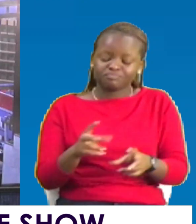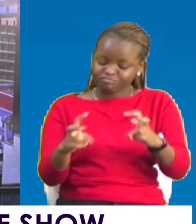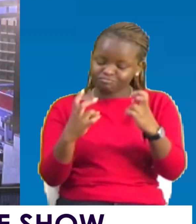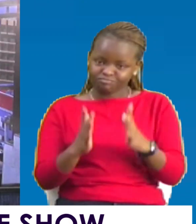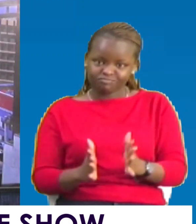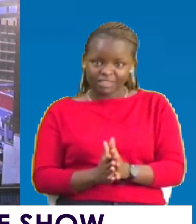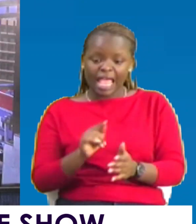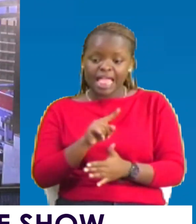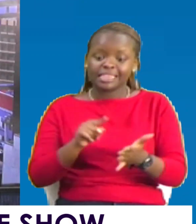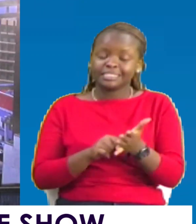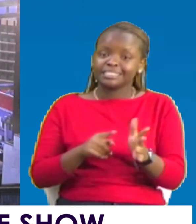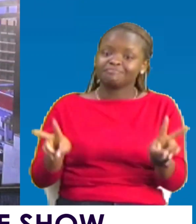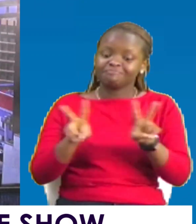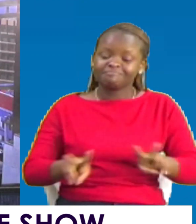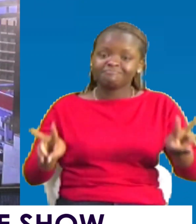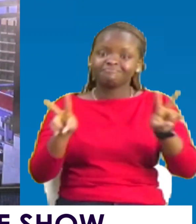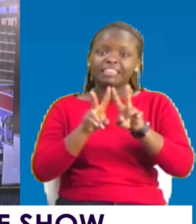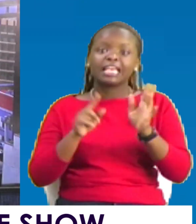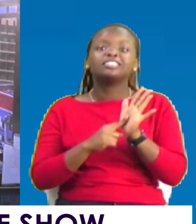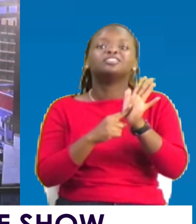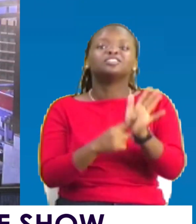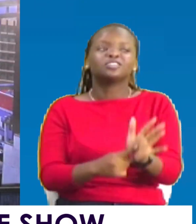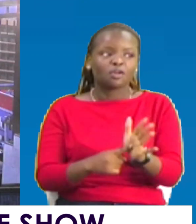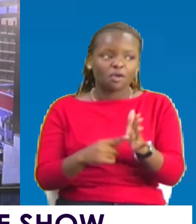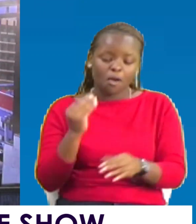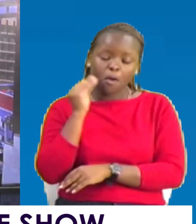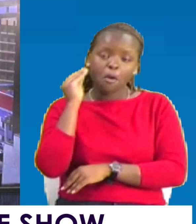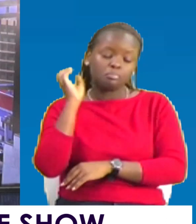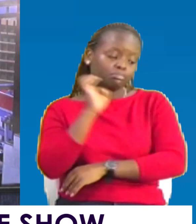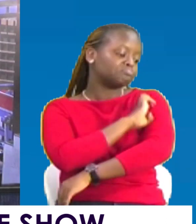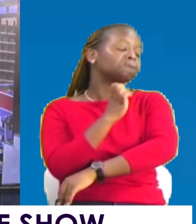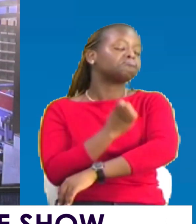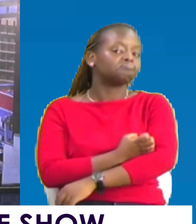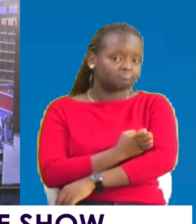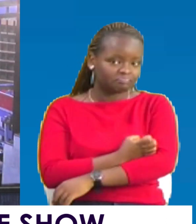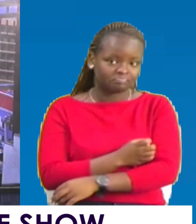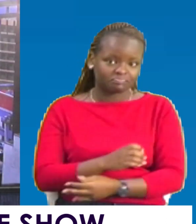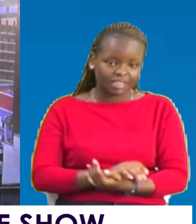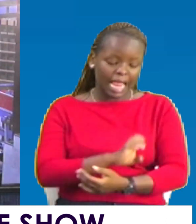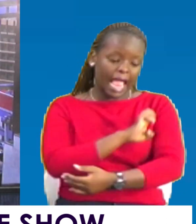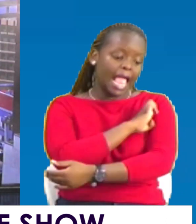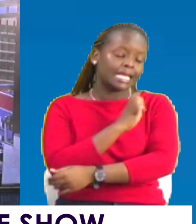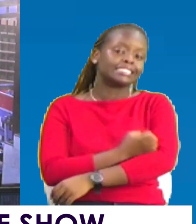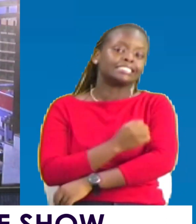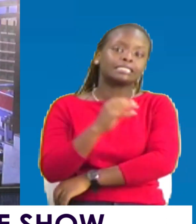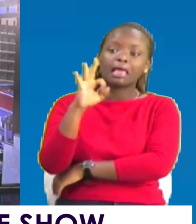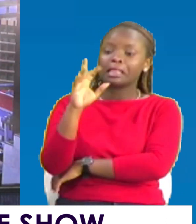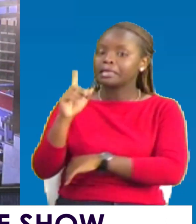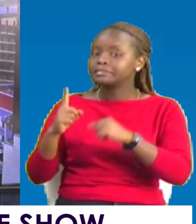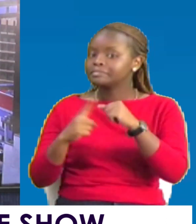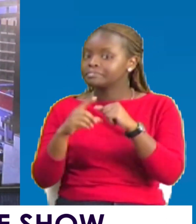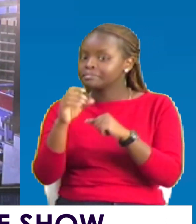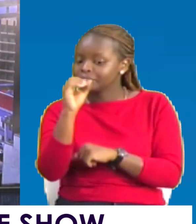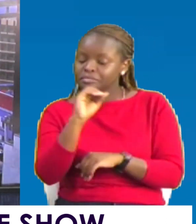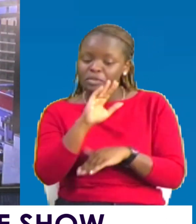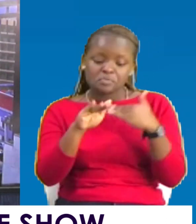Viewers, this is the Treasures of Life show, the home of energy. Energy 360,